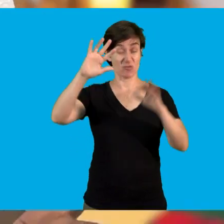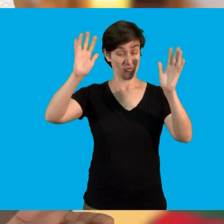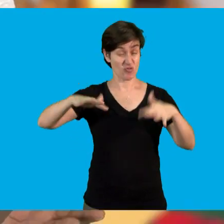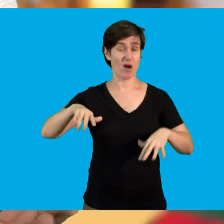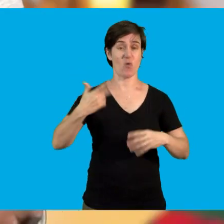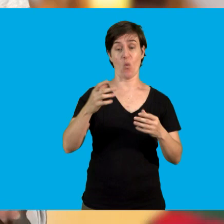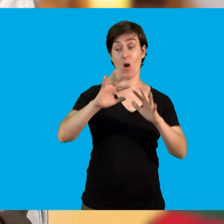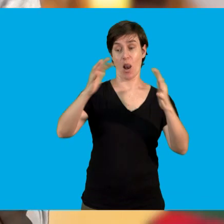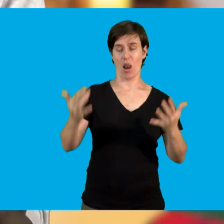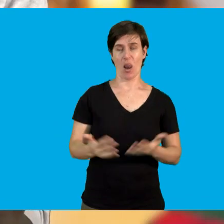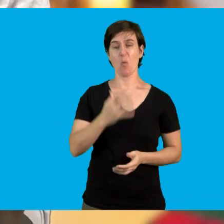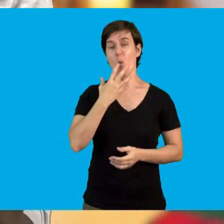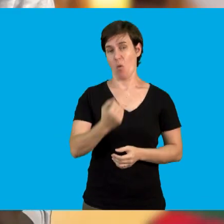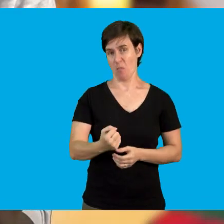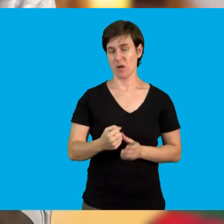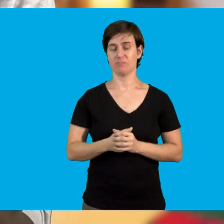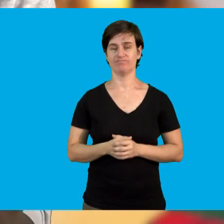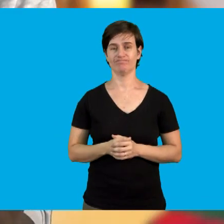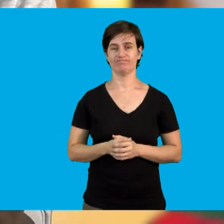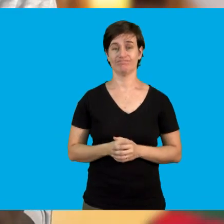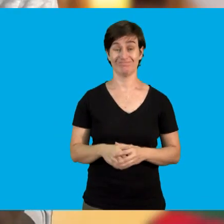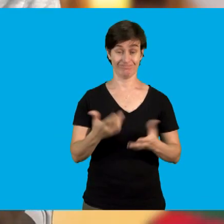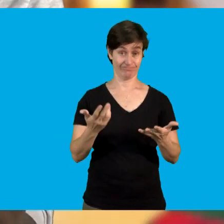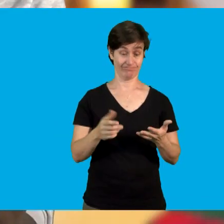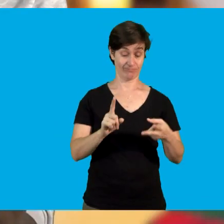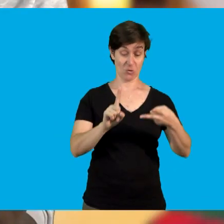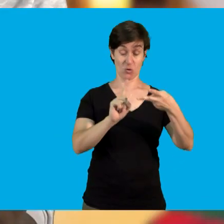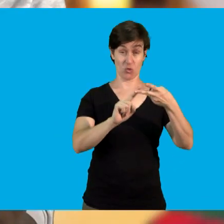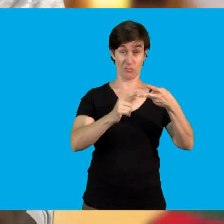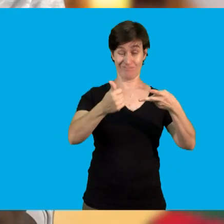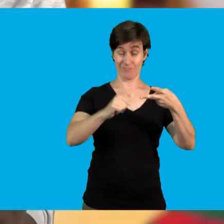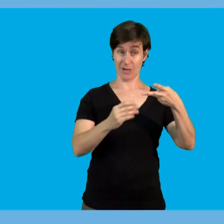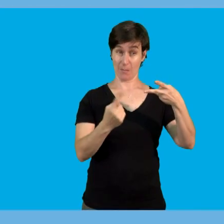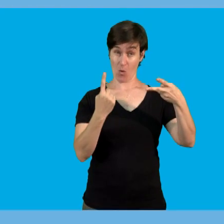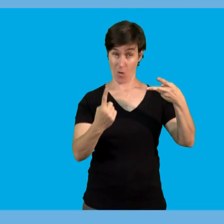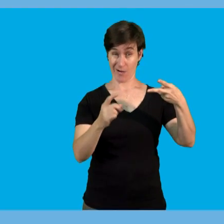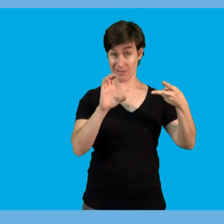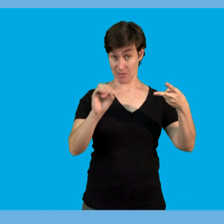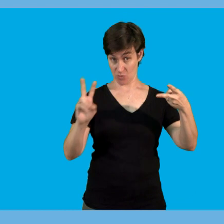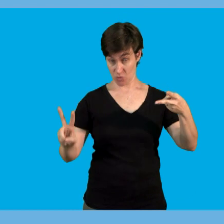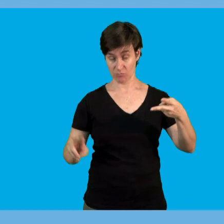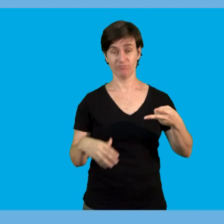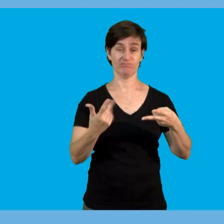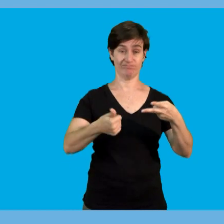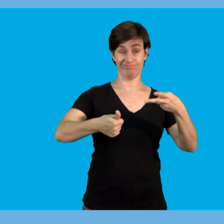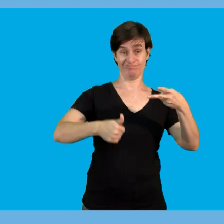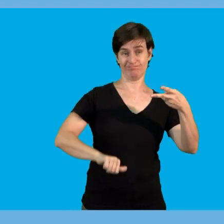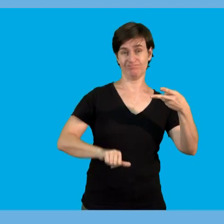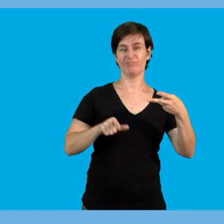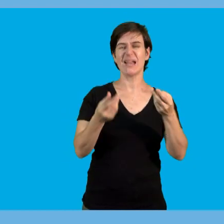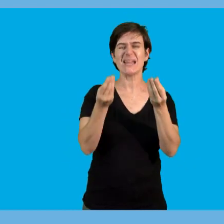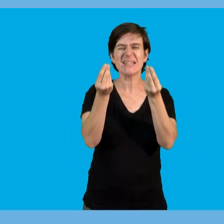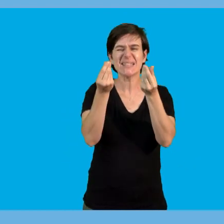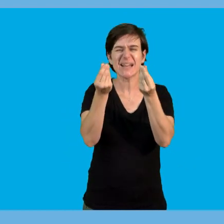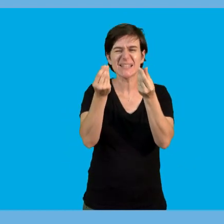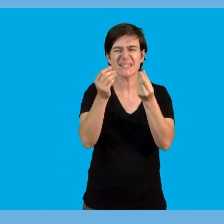cause global warming. So the two waste products formed by thermal power stations, we have said, is carbon dioxide, and then